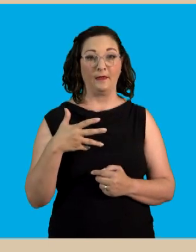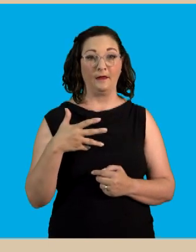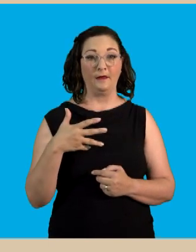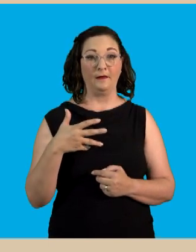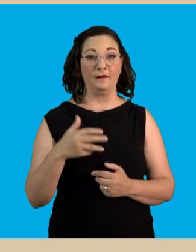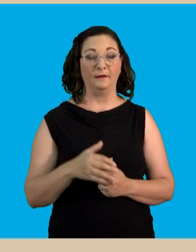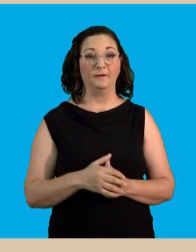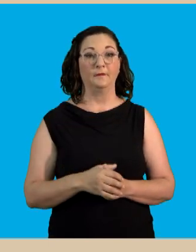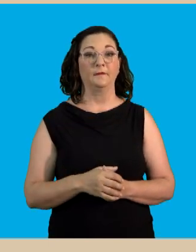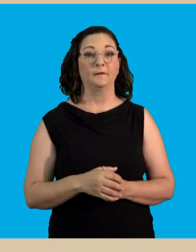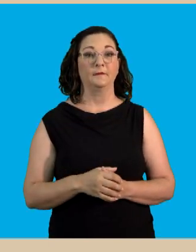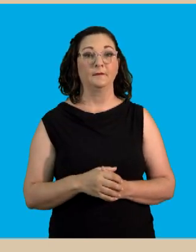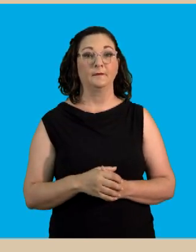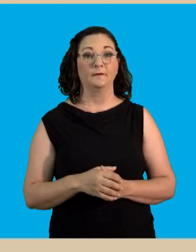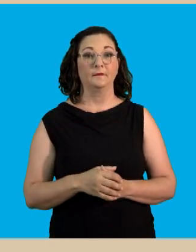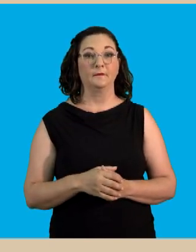just